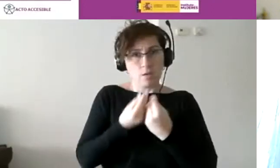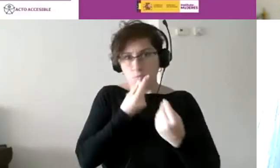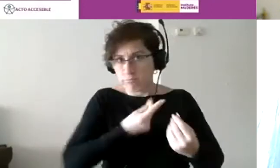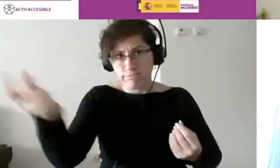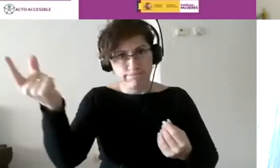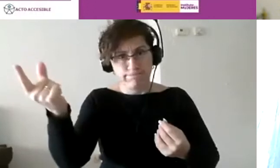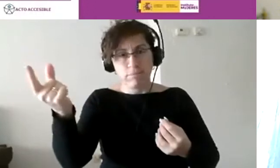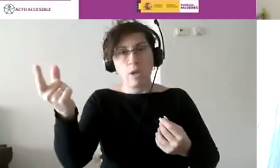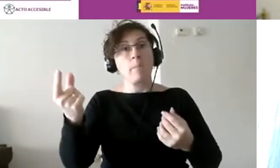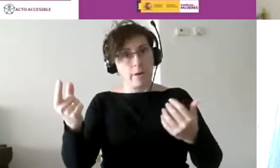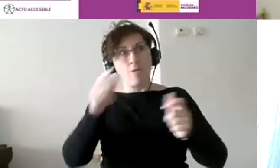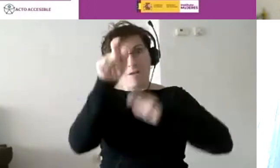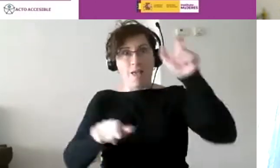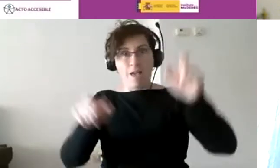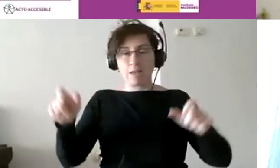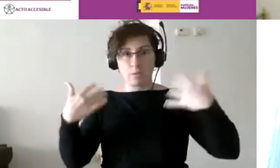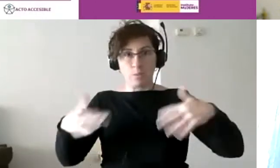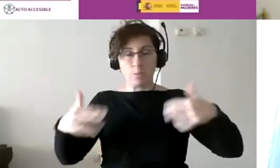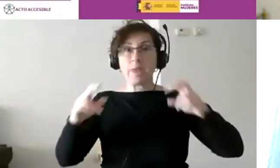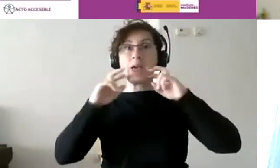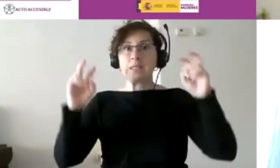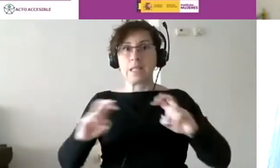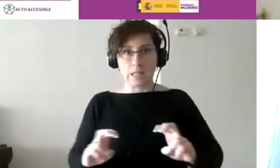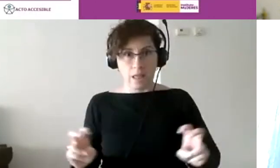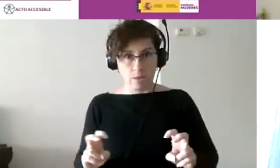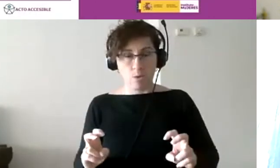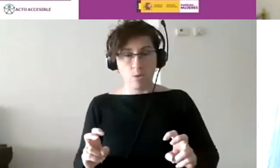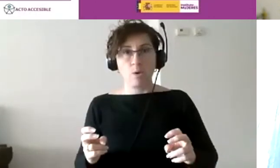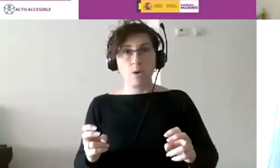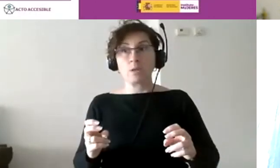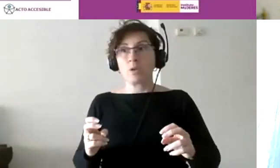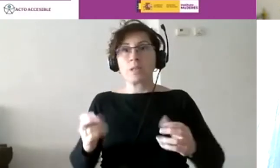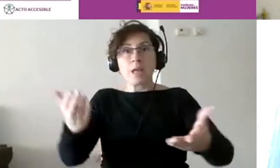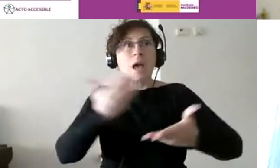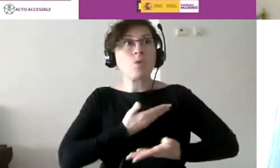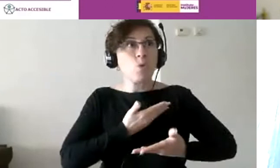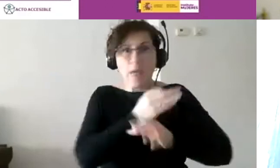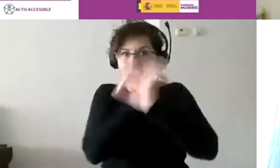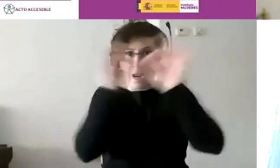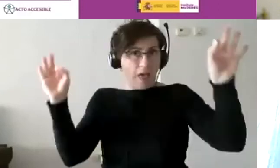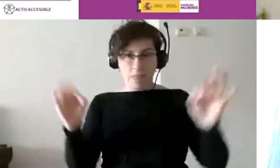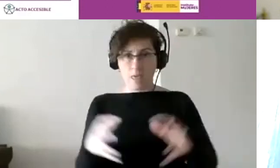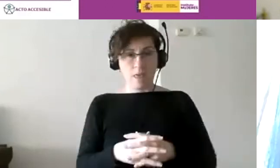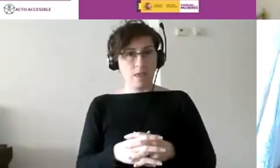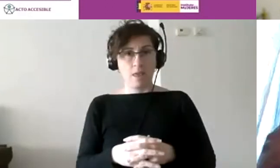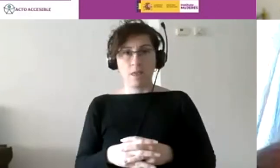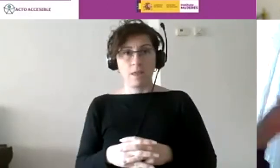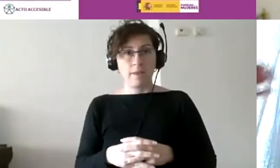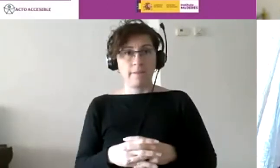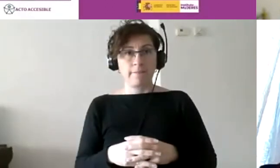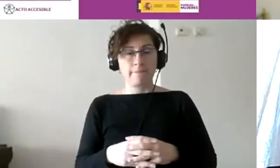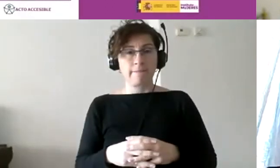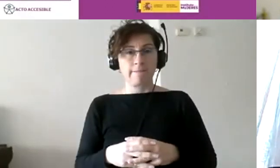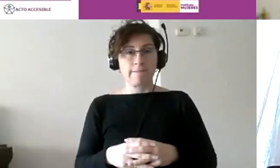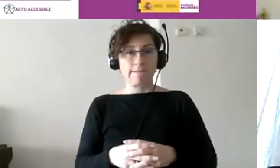no one doesn't want to help us. If I say, oh, you know, if I can to